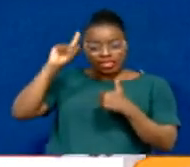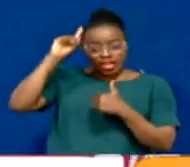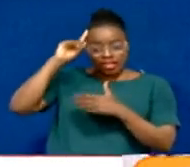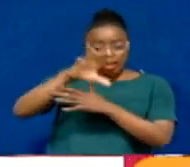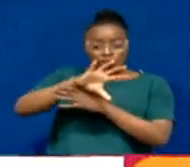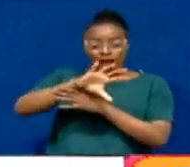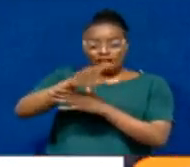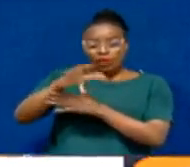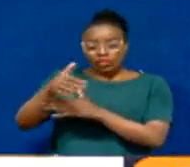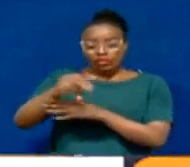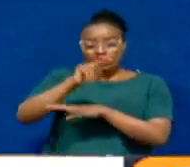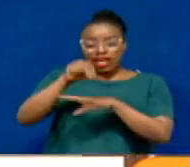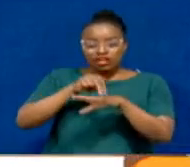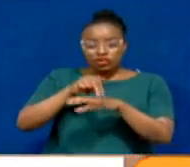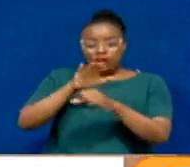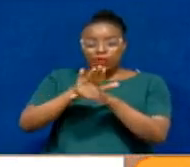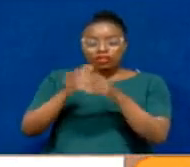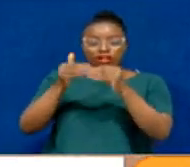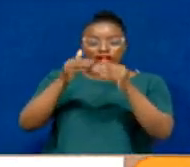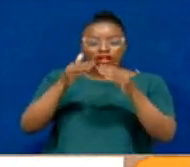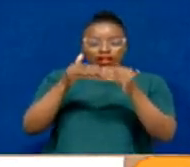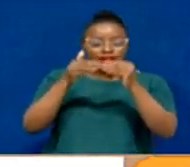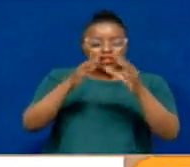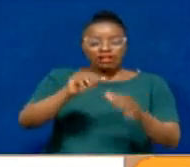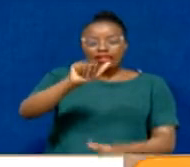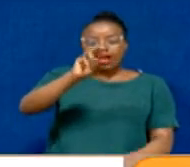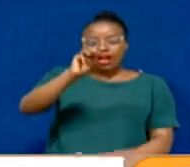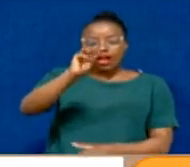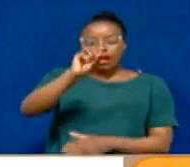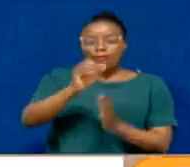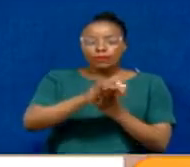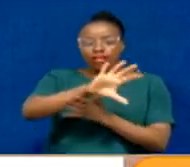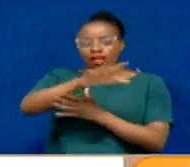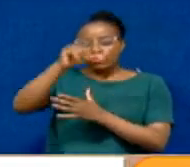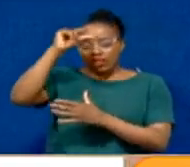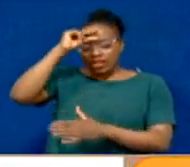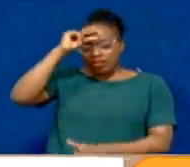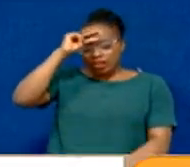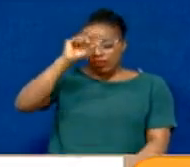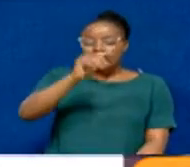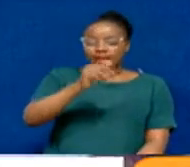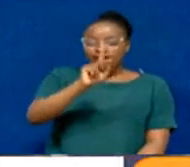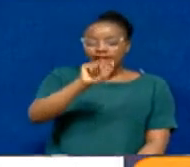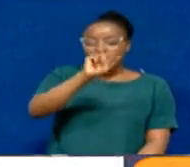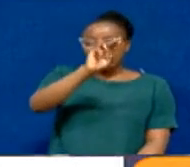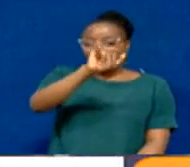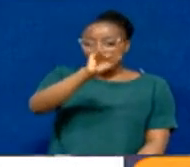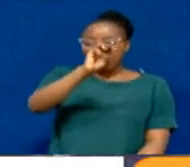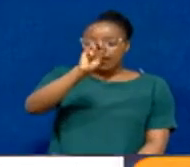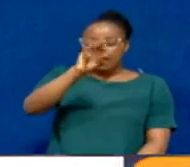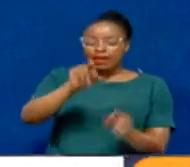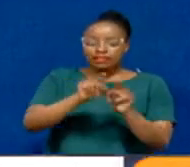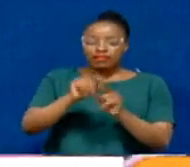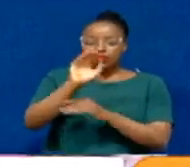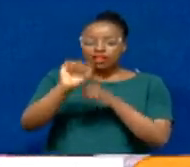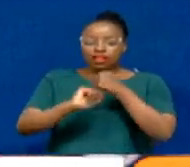County, National Assembly Majority Leader Amos Kimunya and County Governor Francis Kimemia were leading the Jubilee team in